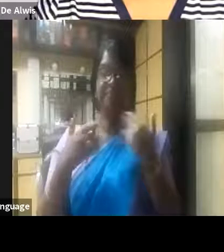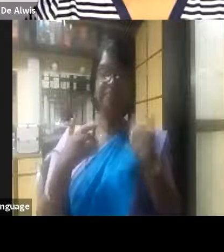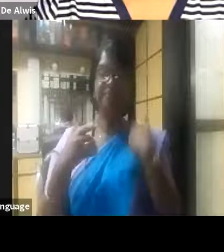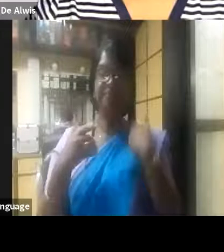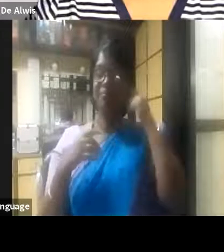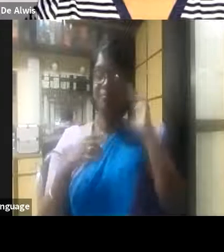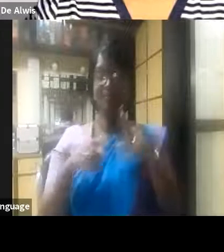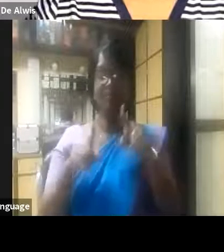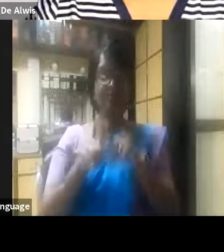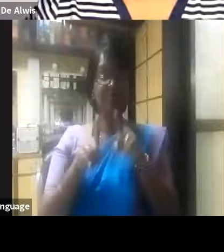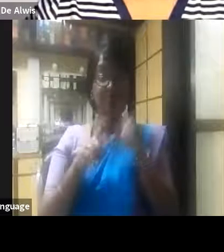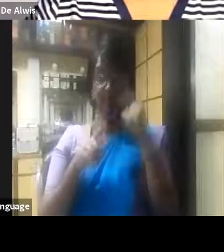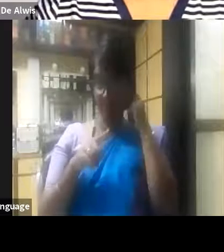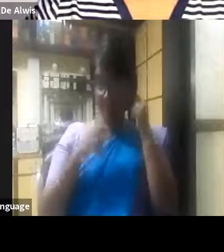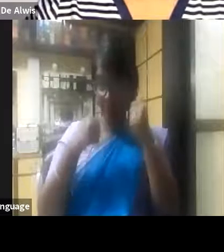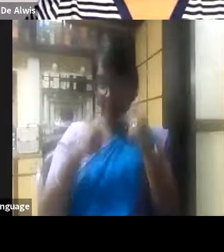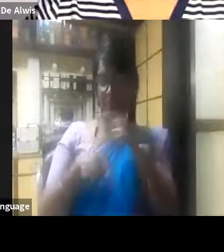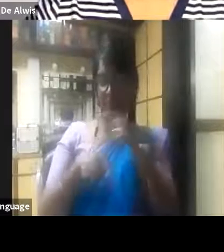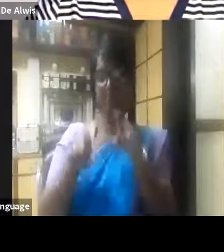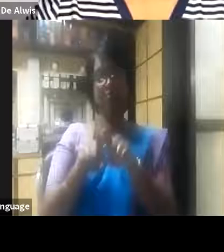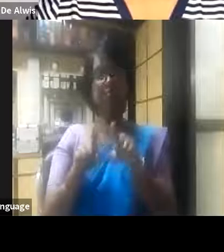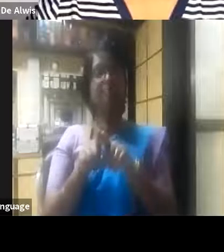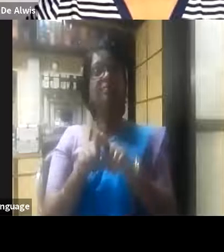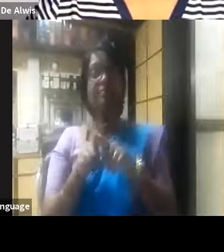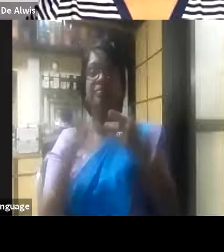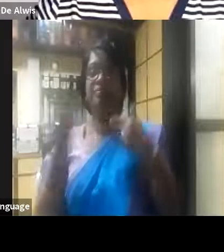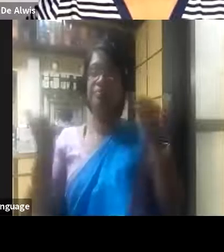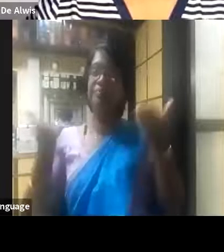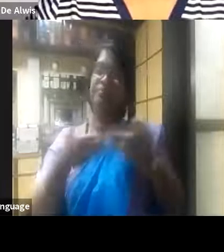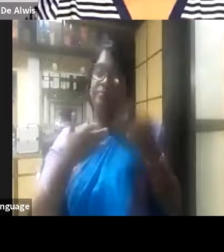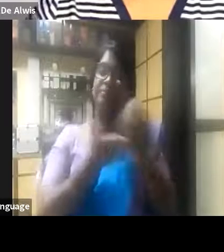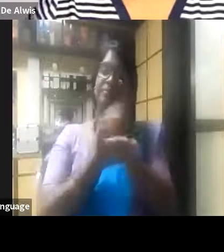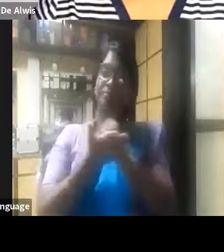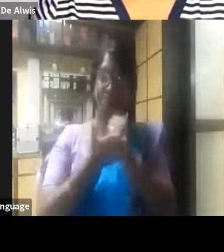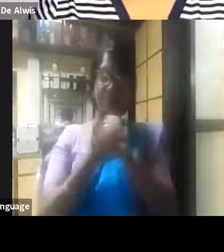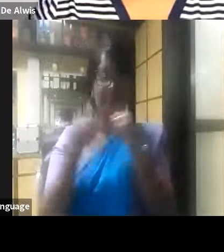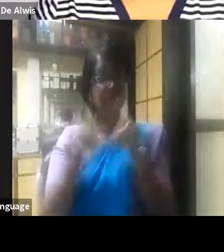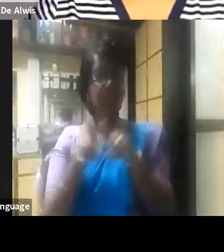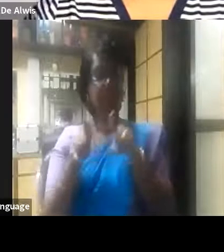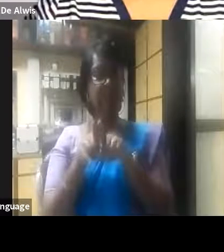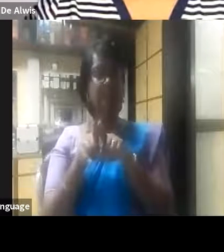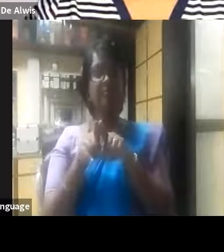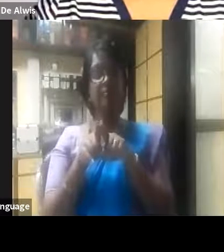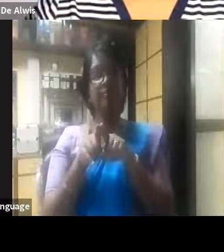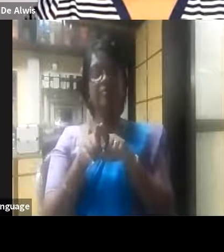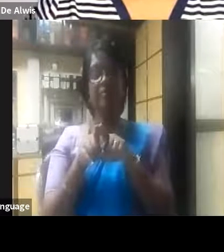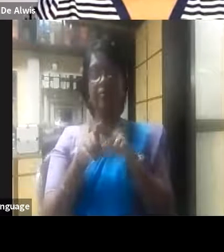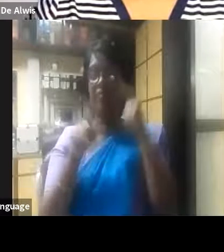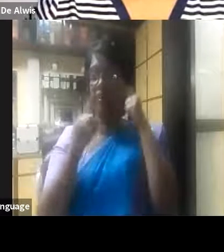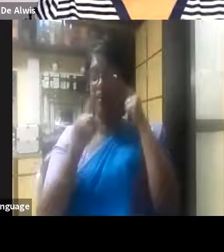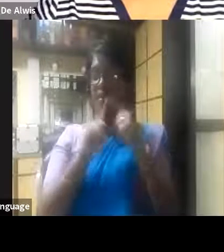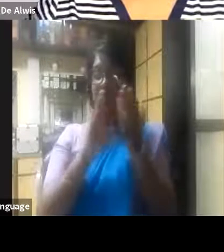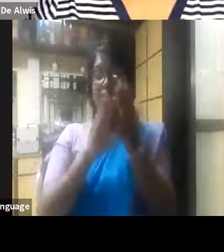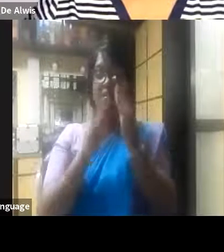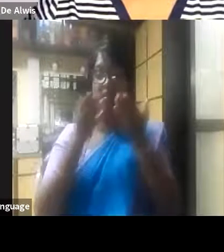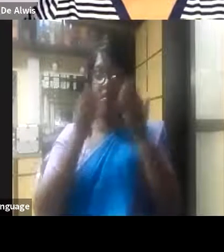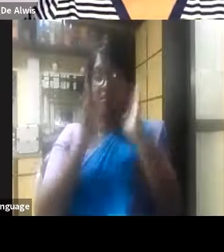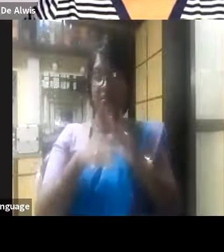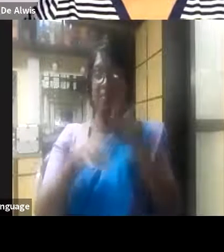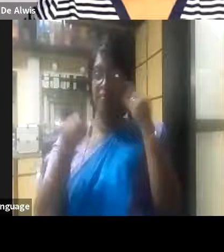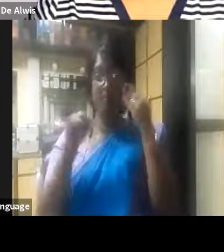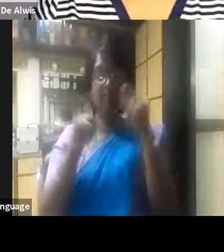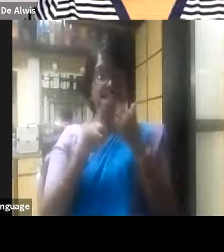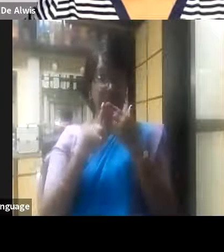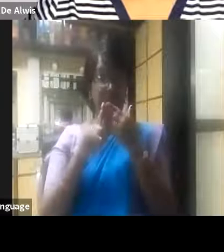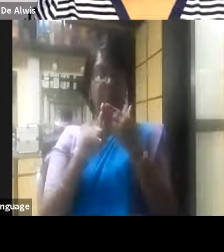me. And welcome to all on the call. This is the last session on the